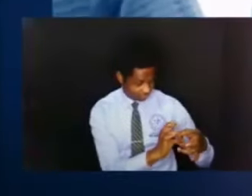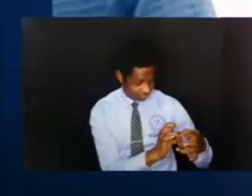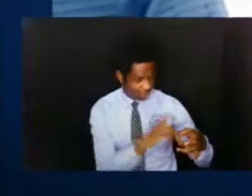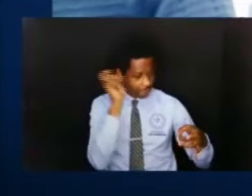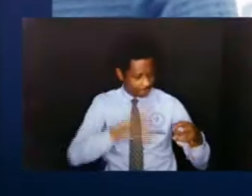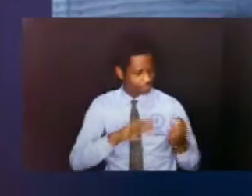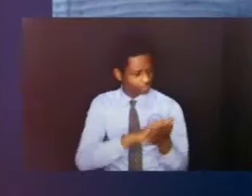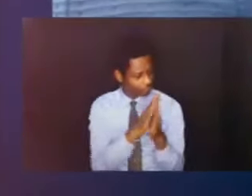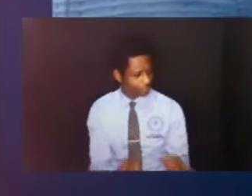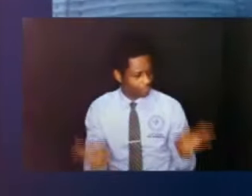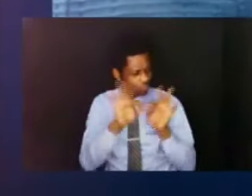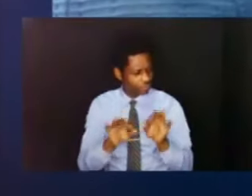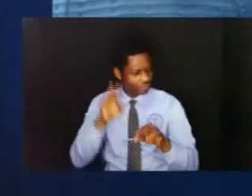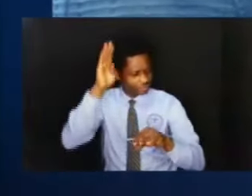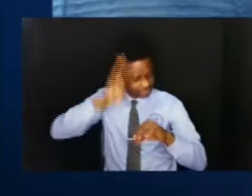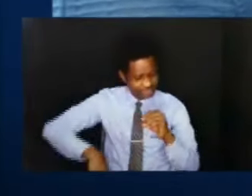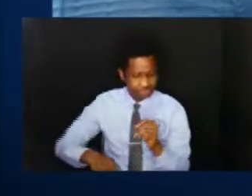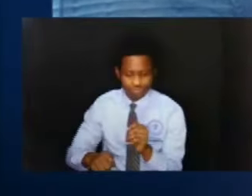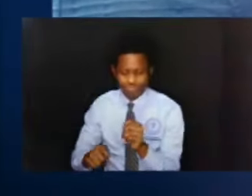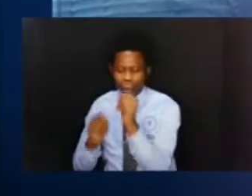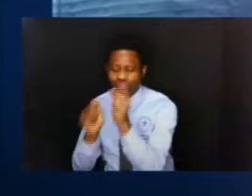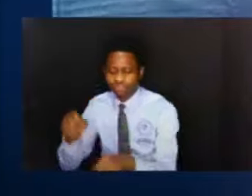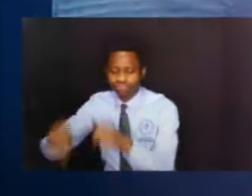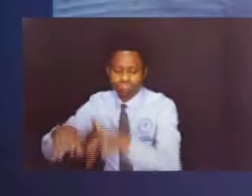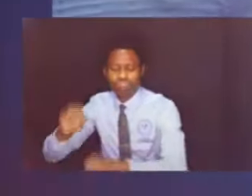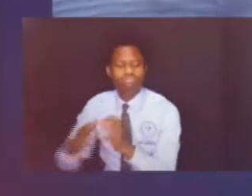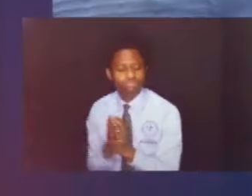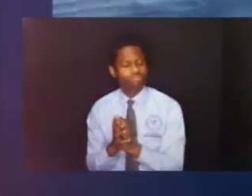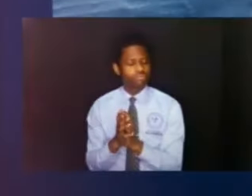Reconciliation with the person who has something against